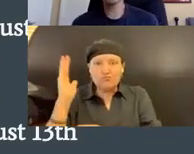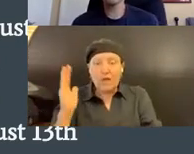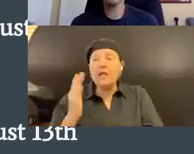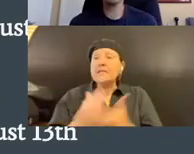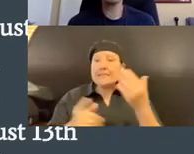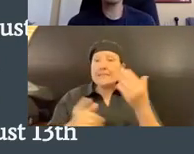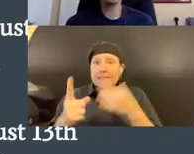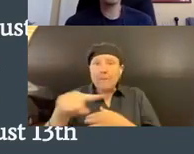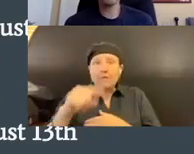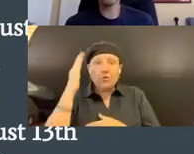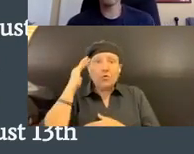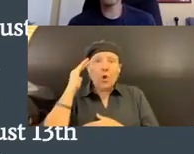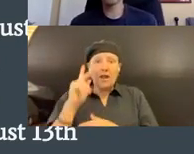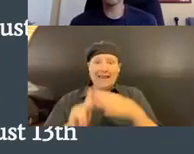kindergarten,